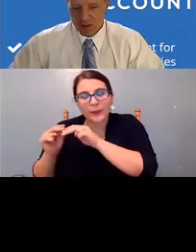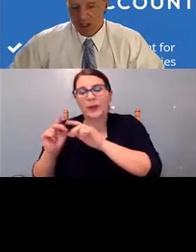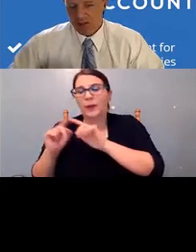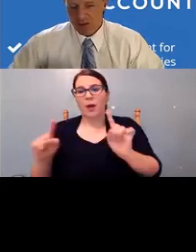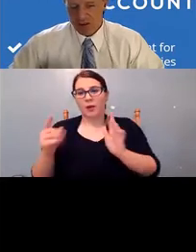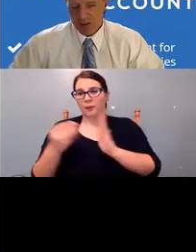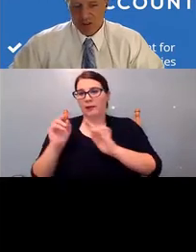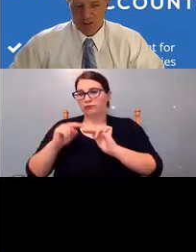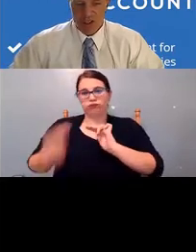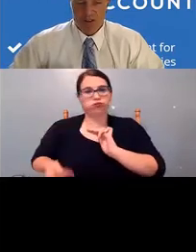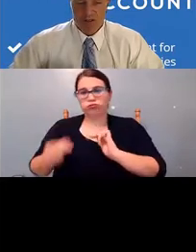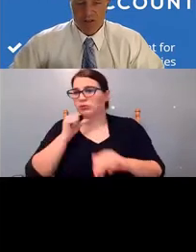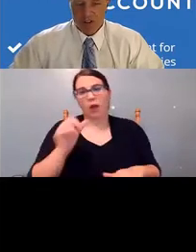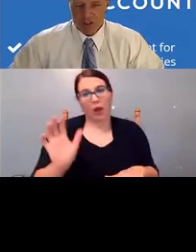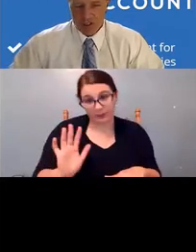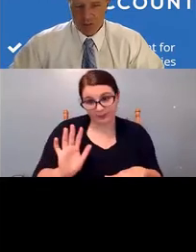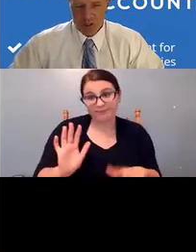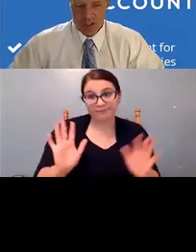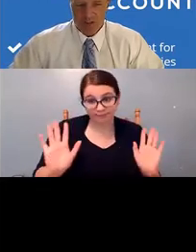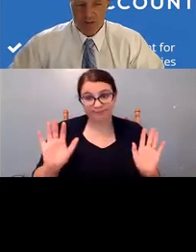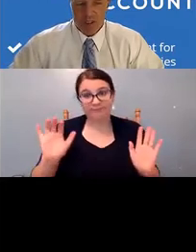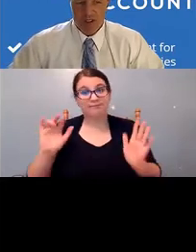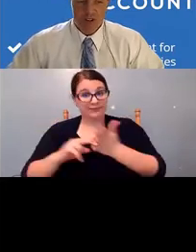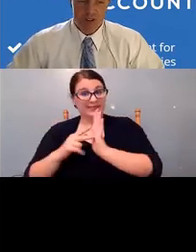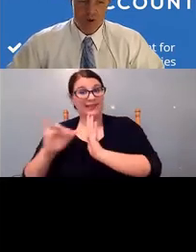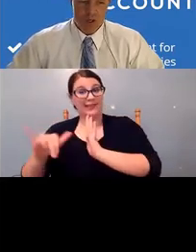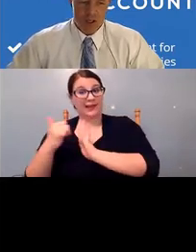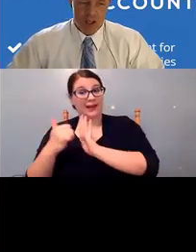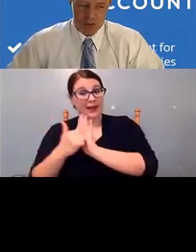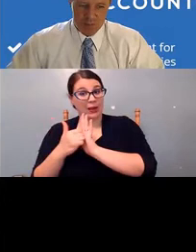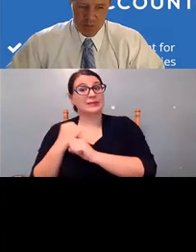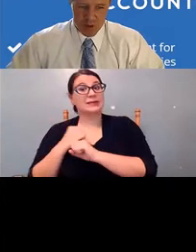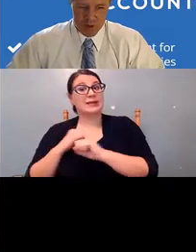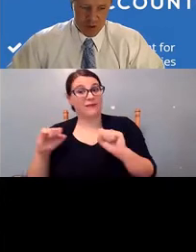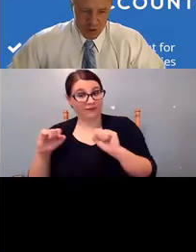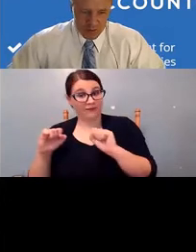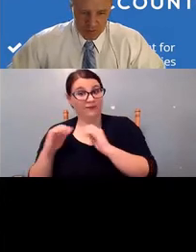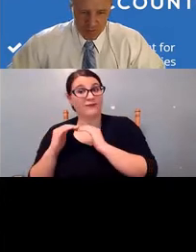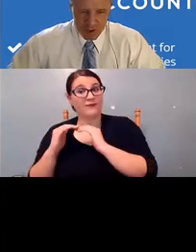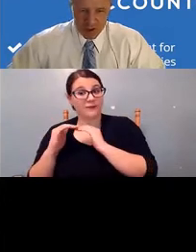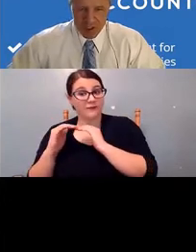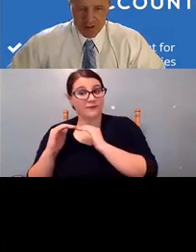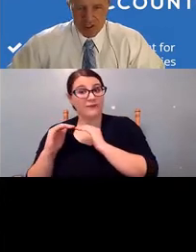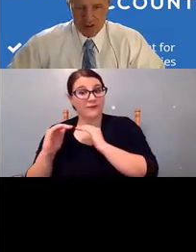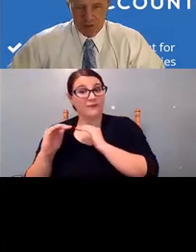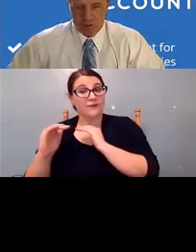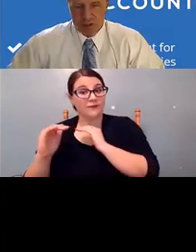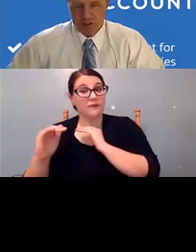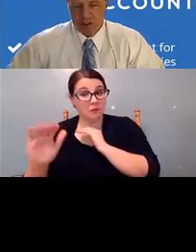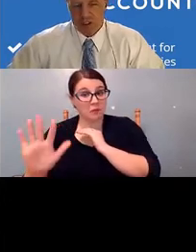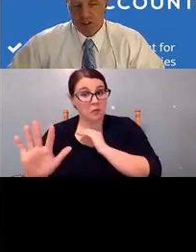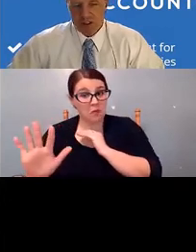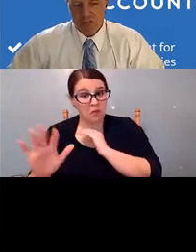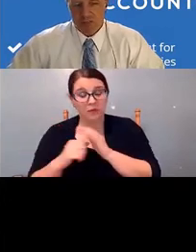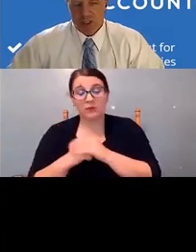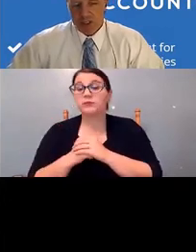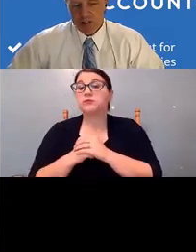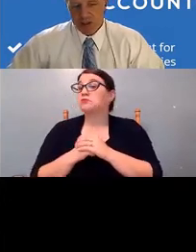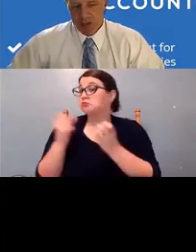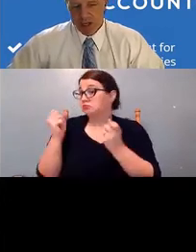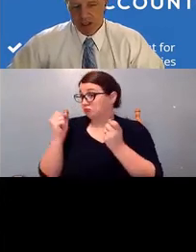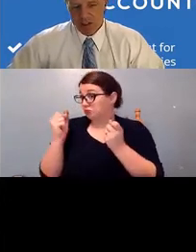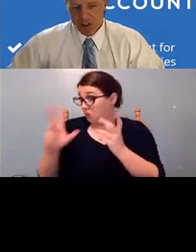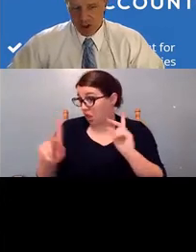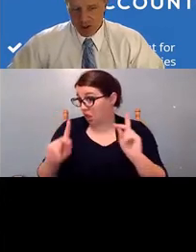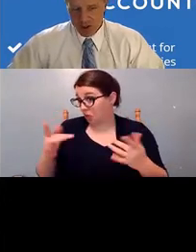either, right? So it's a very safe, very stable account. So what a lot of people do, just as a suggestion, is